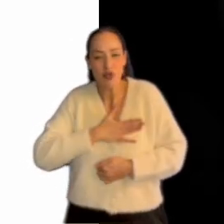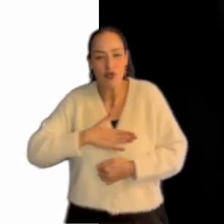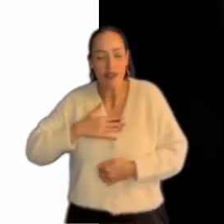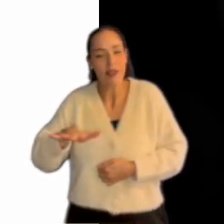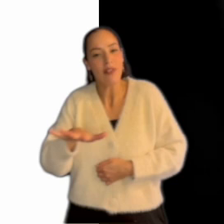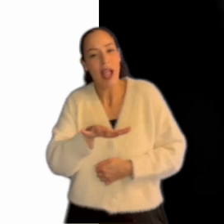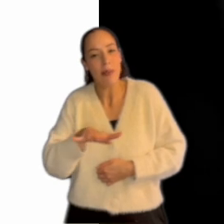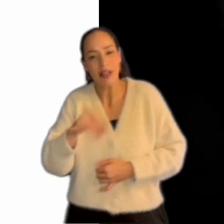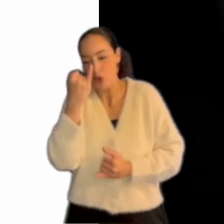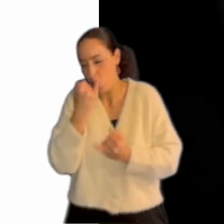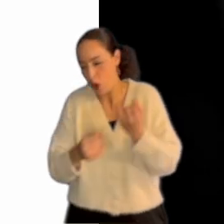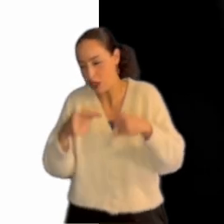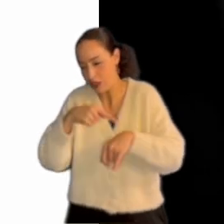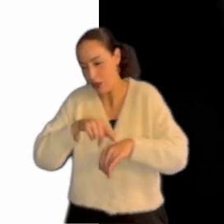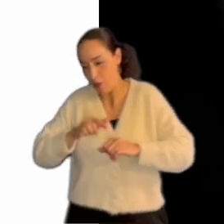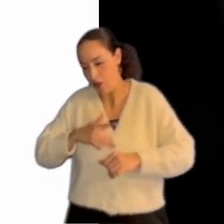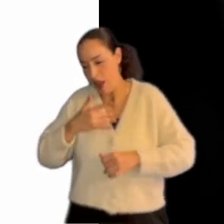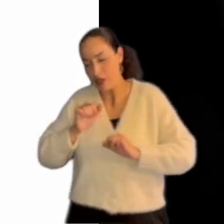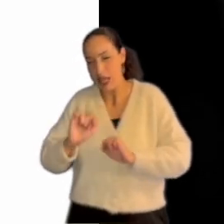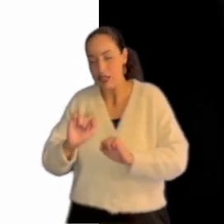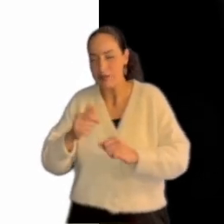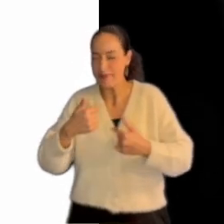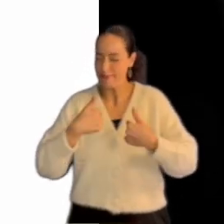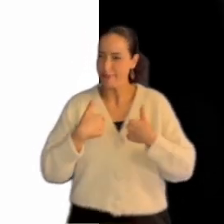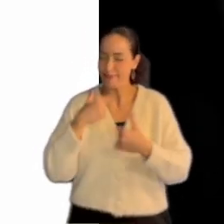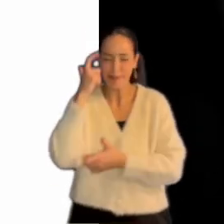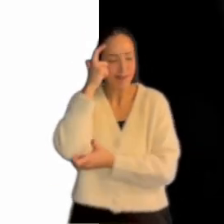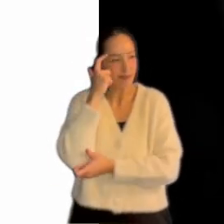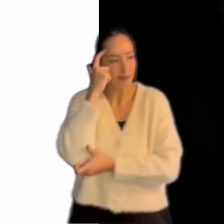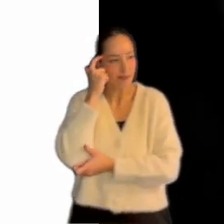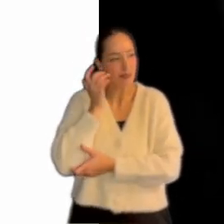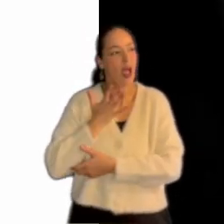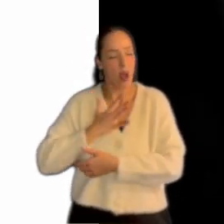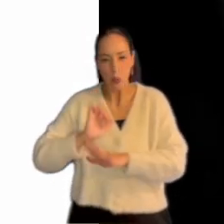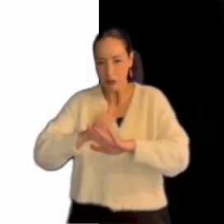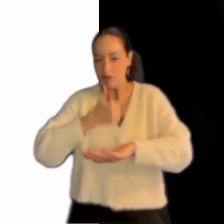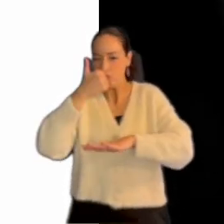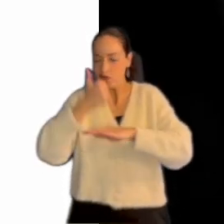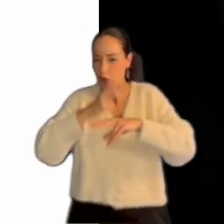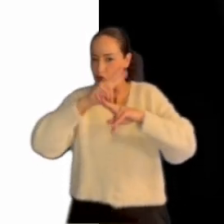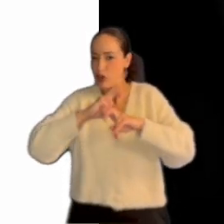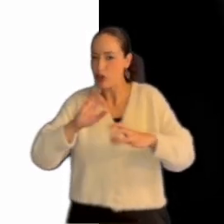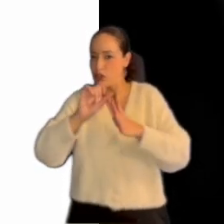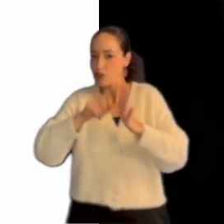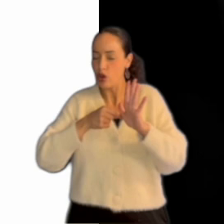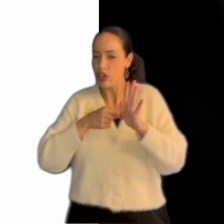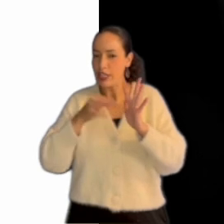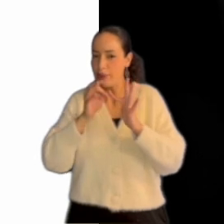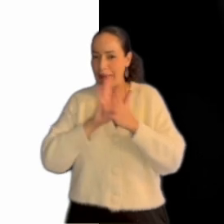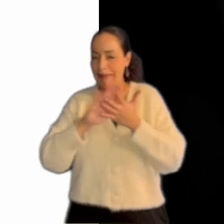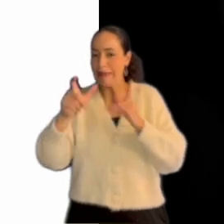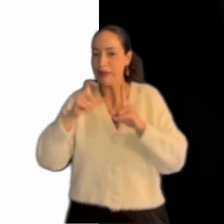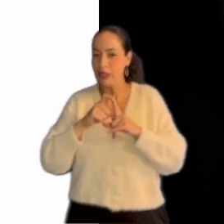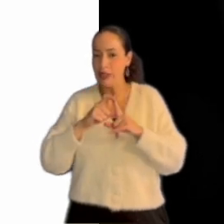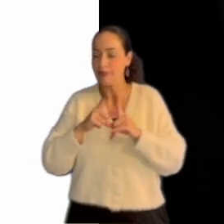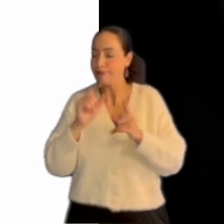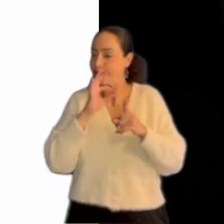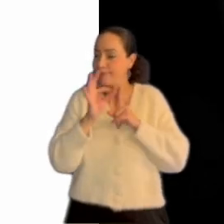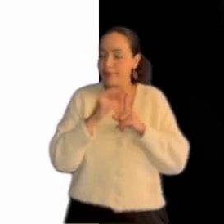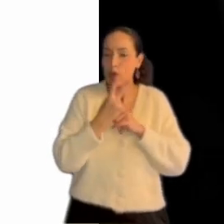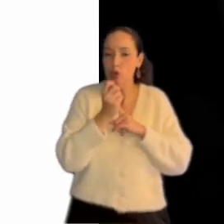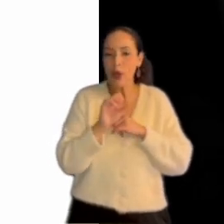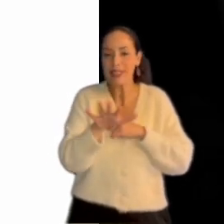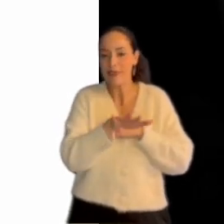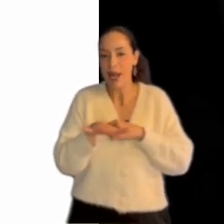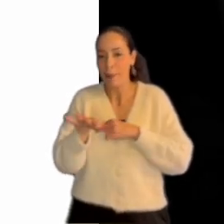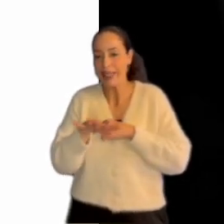lives. Curious to know more, I embarked on a doctoral research project which involved interviewing 20 bereaved military families who had lost a loved one